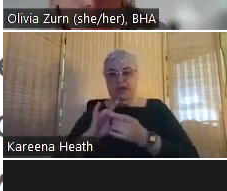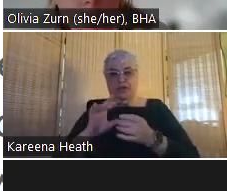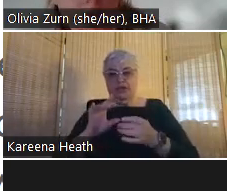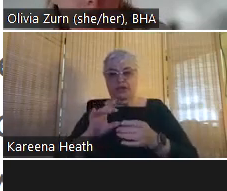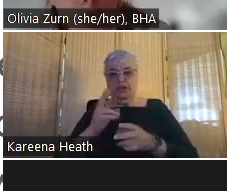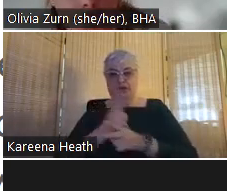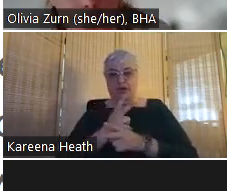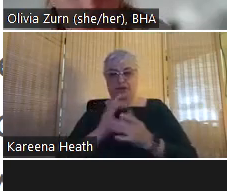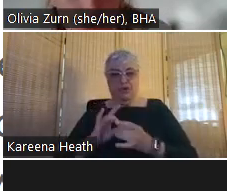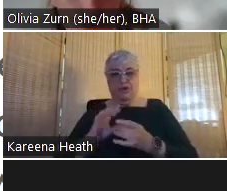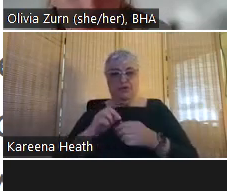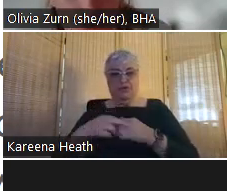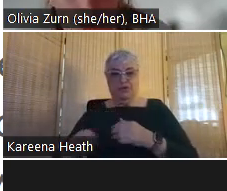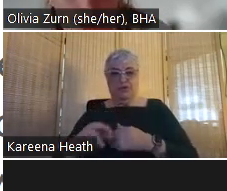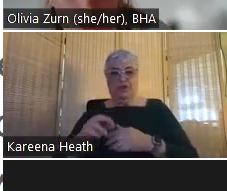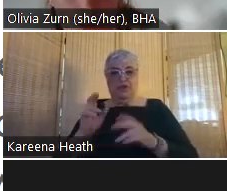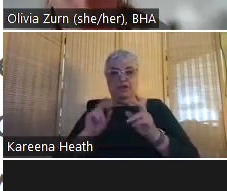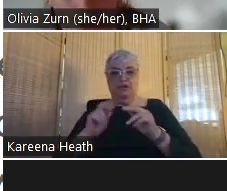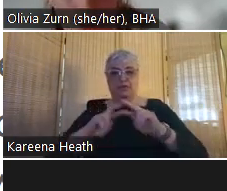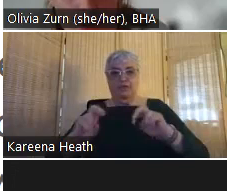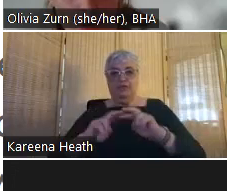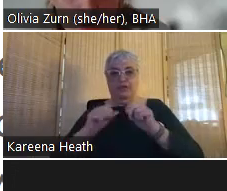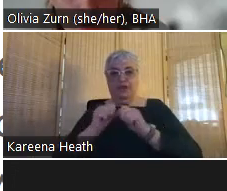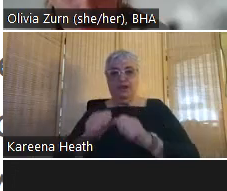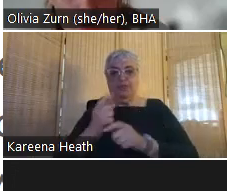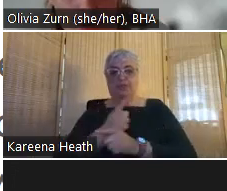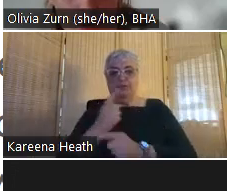referrals. And clients shall be assessed for continued